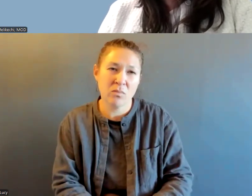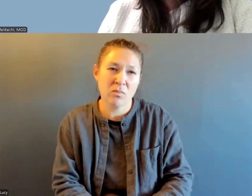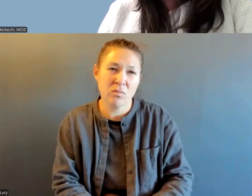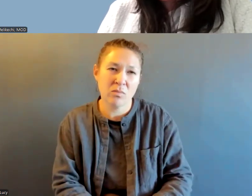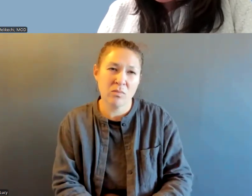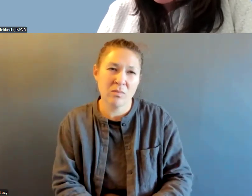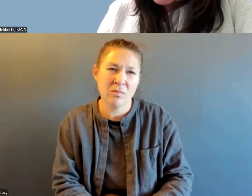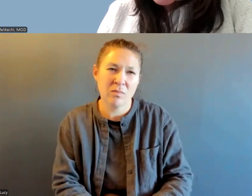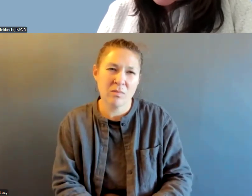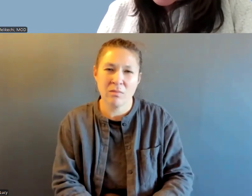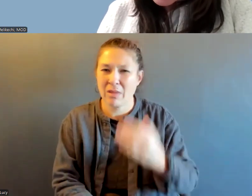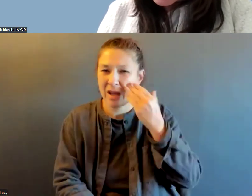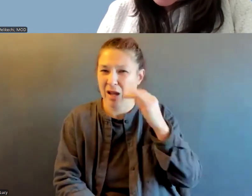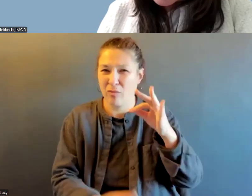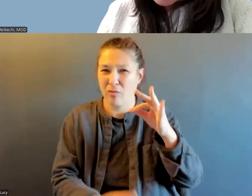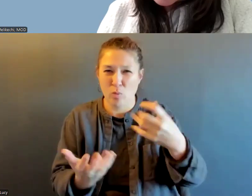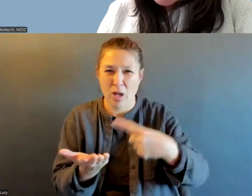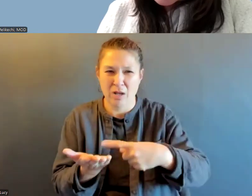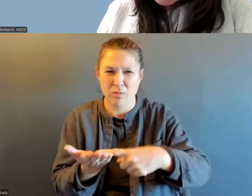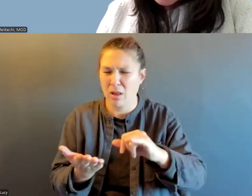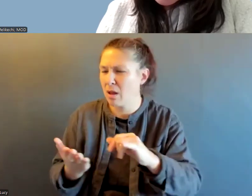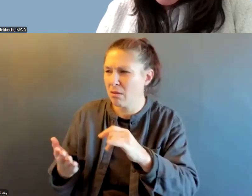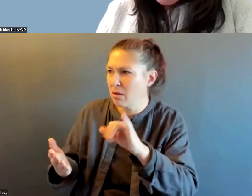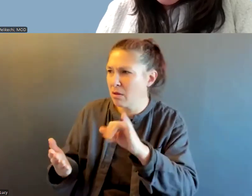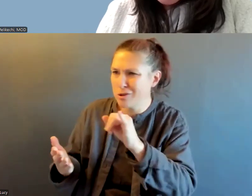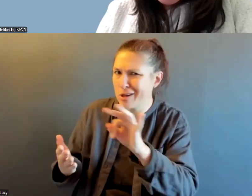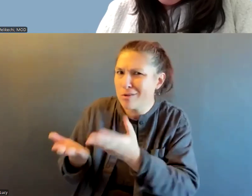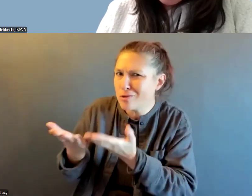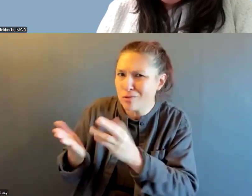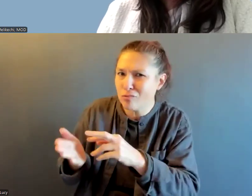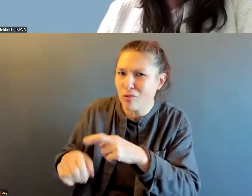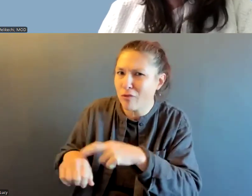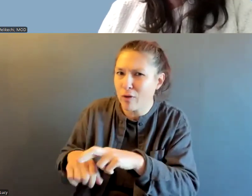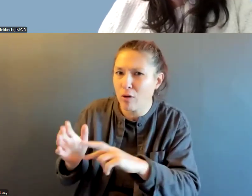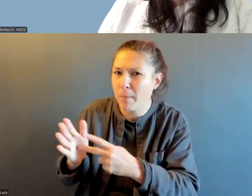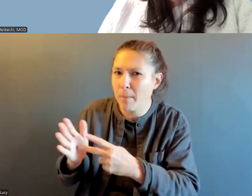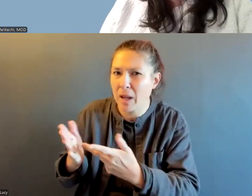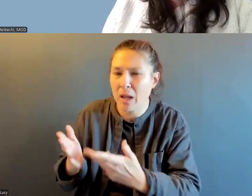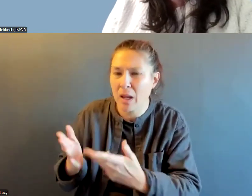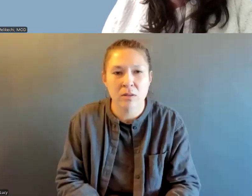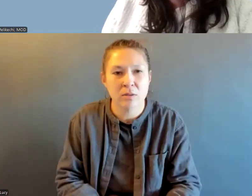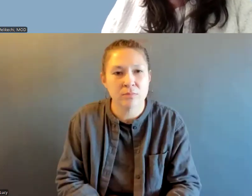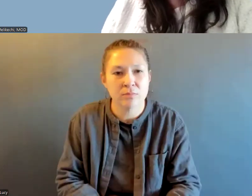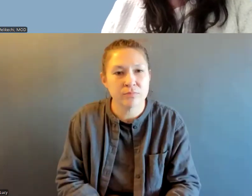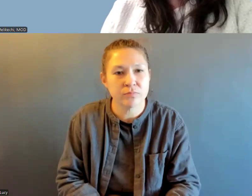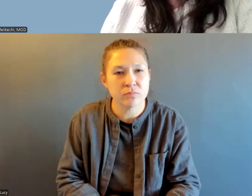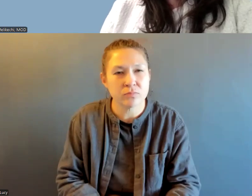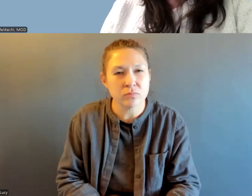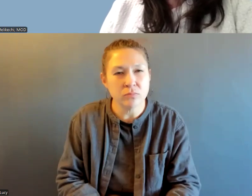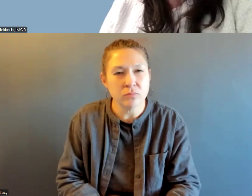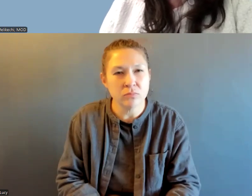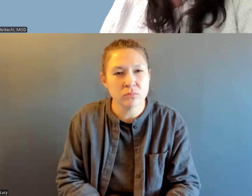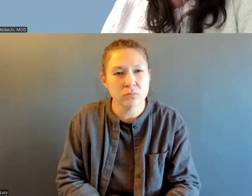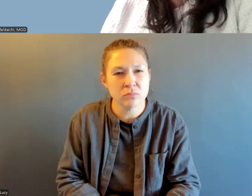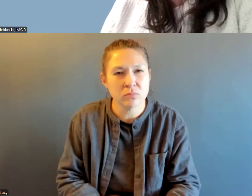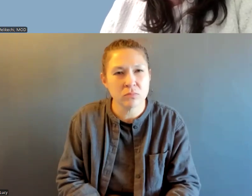that. So service referrals. And typically, depending on the goal, could they?